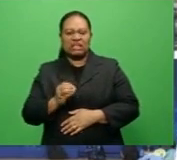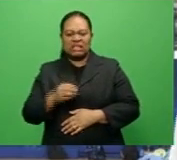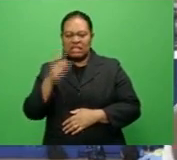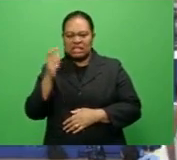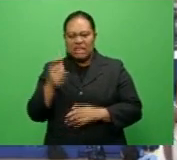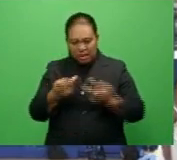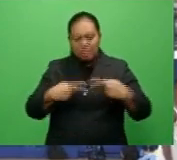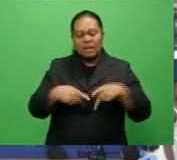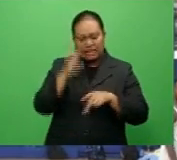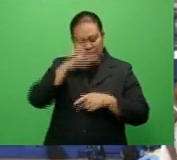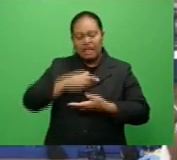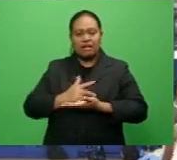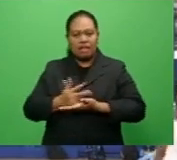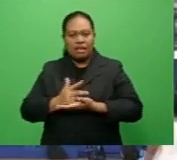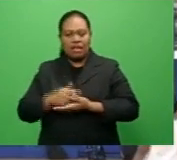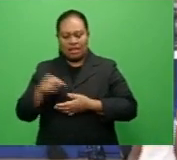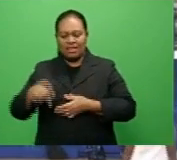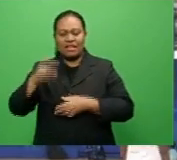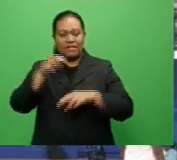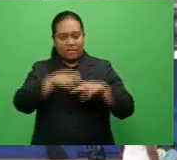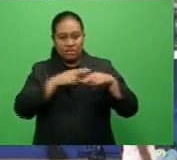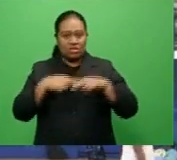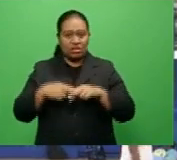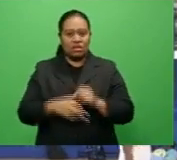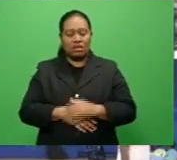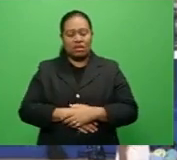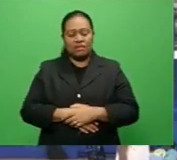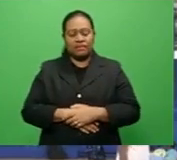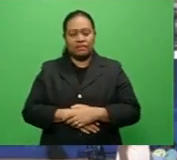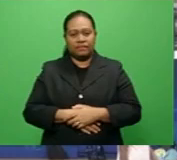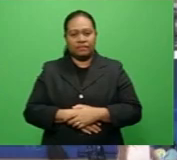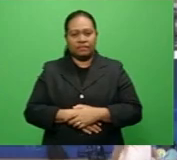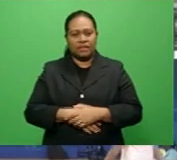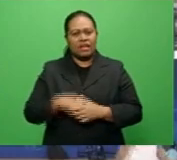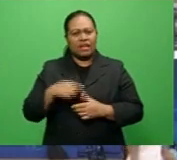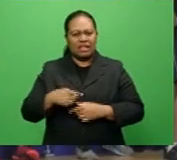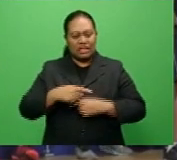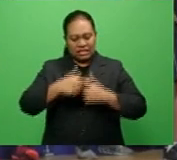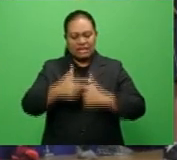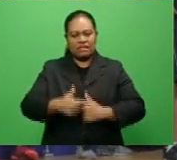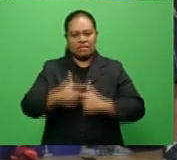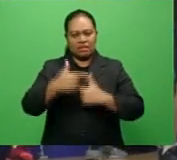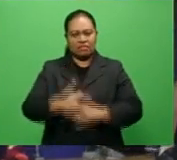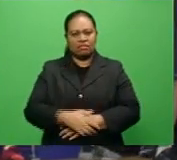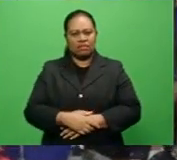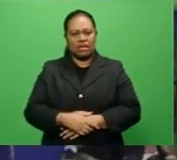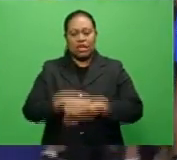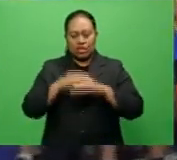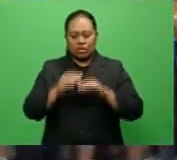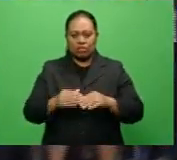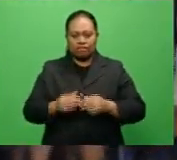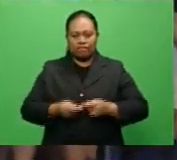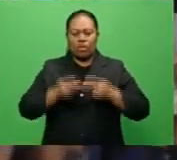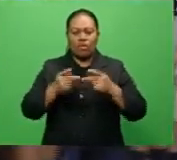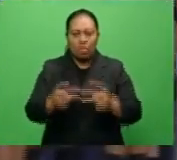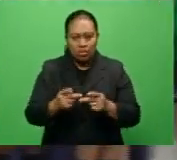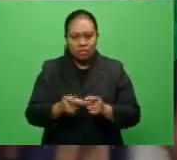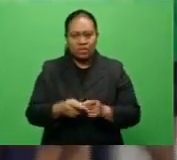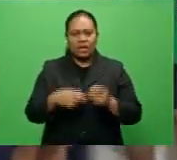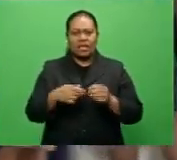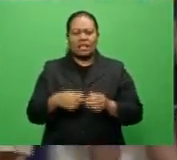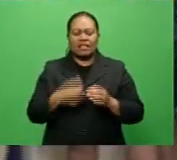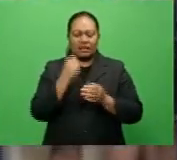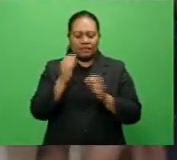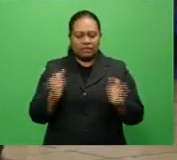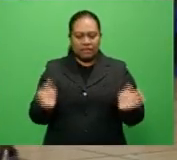can hire in the country, and basically that's been our limitations. To promote the sport, former Basketball Fiji